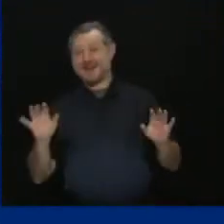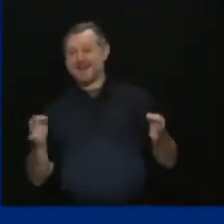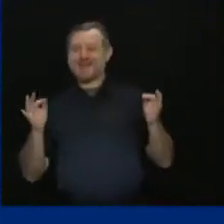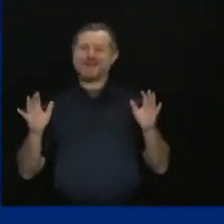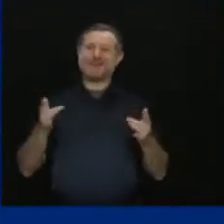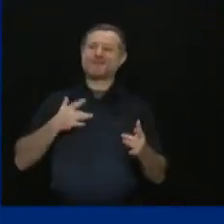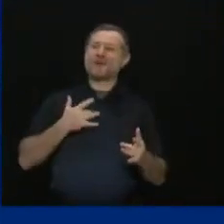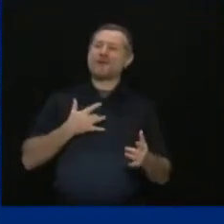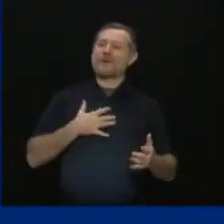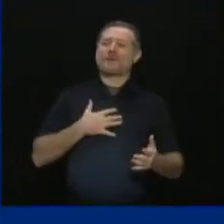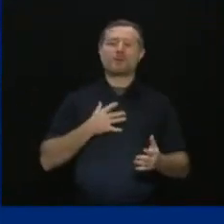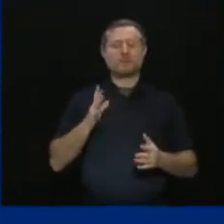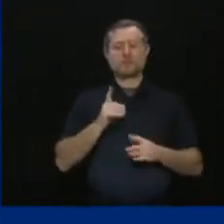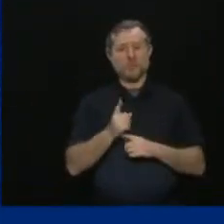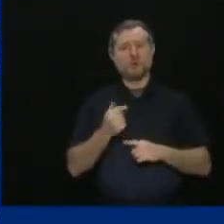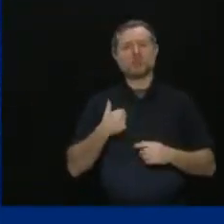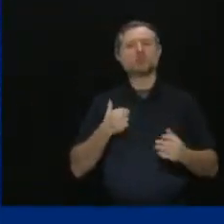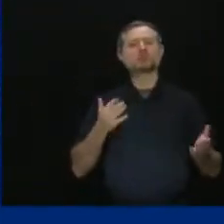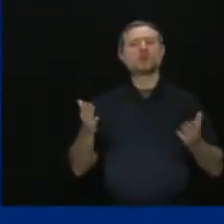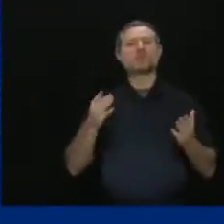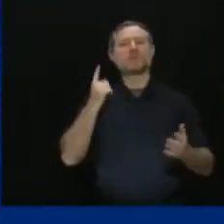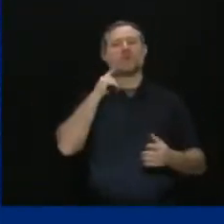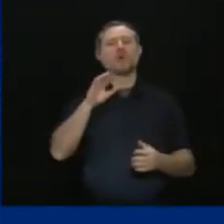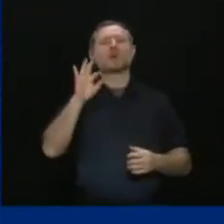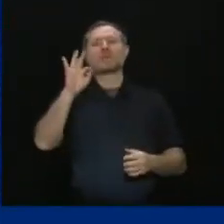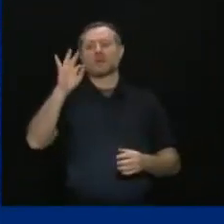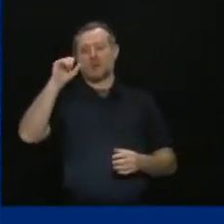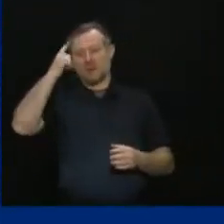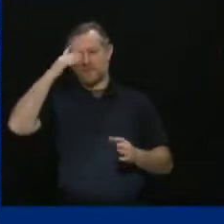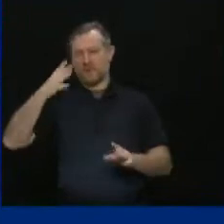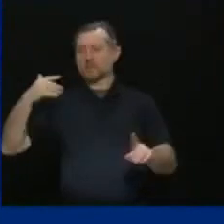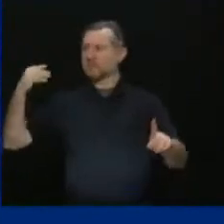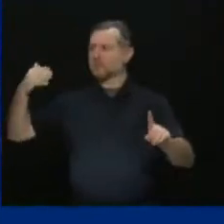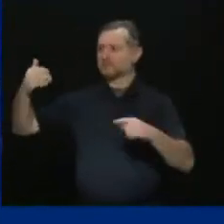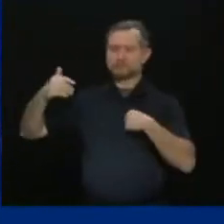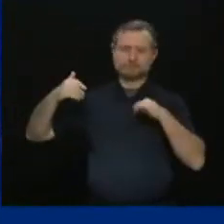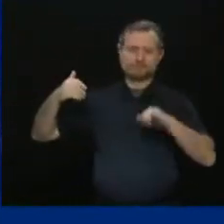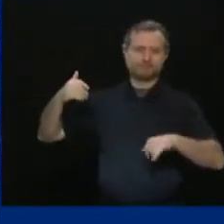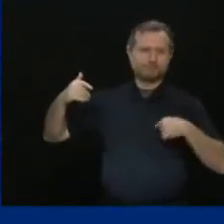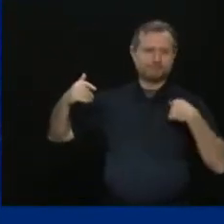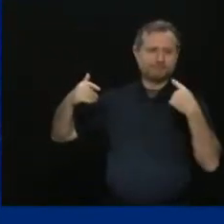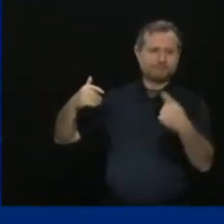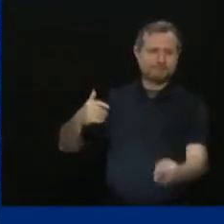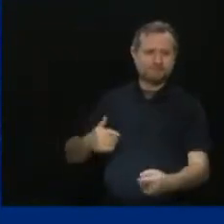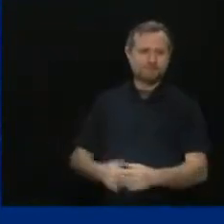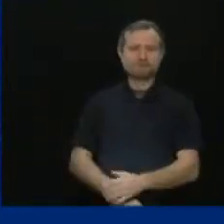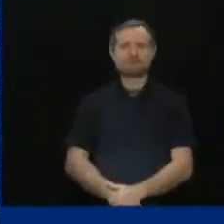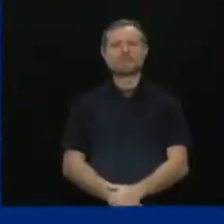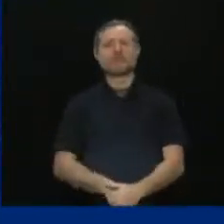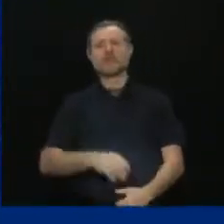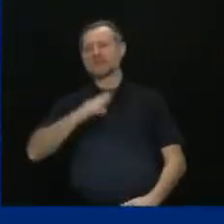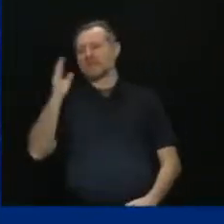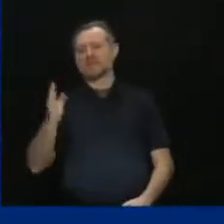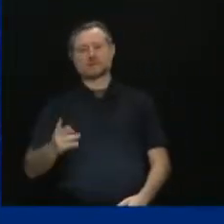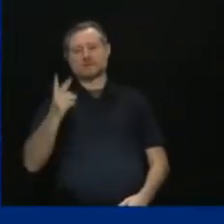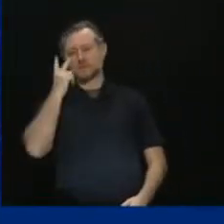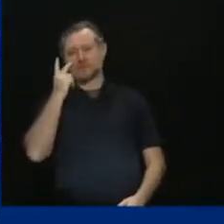with 9 governors now. I don't think I've seen color-coordinated wristbands before.